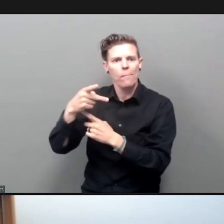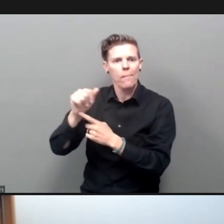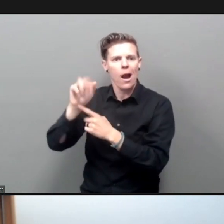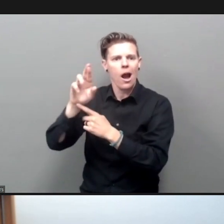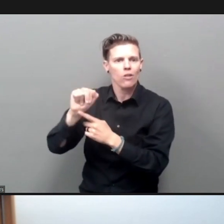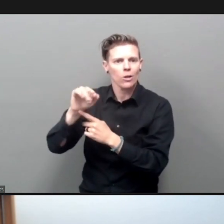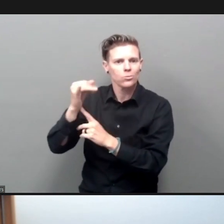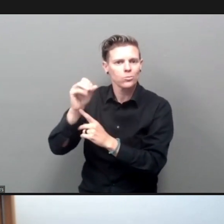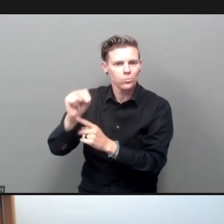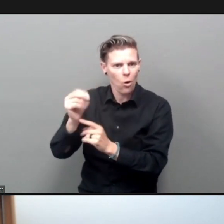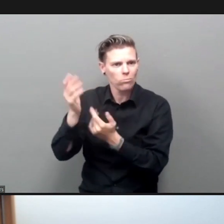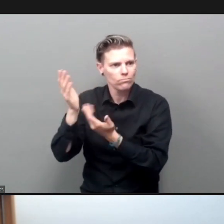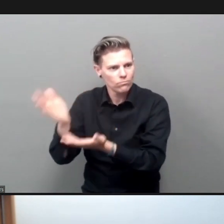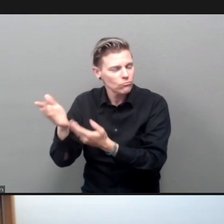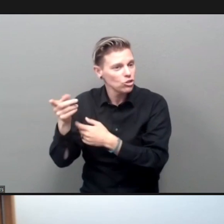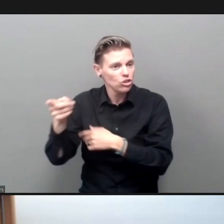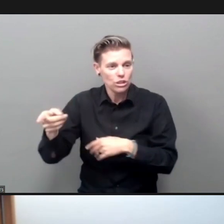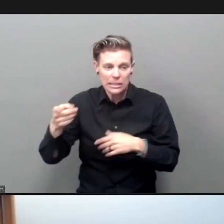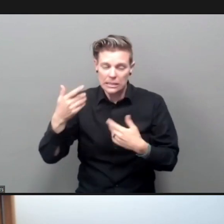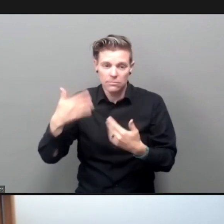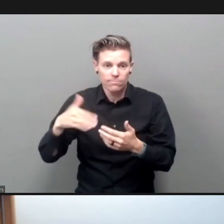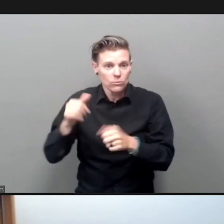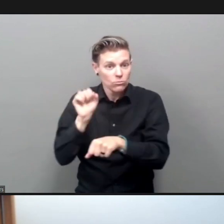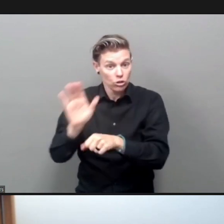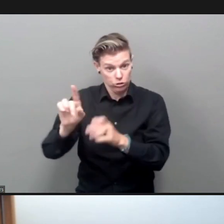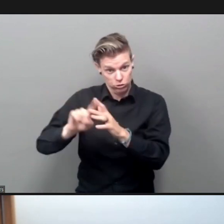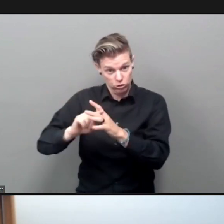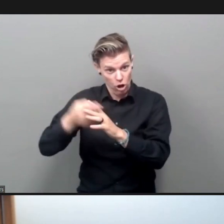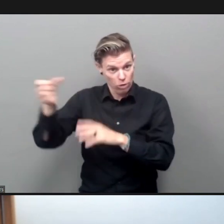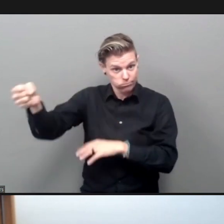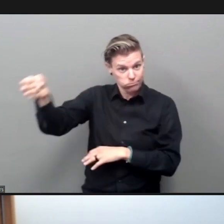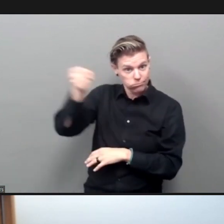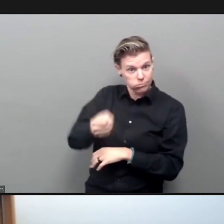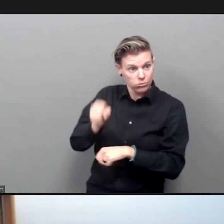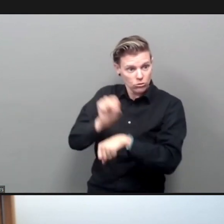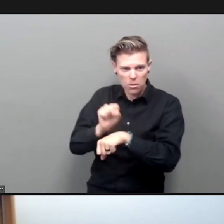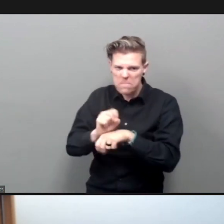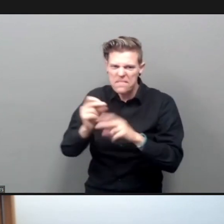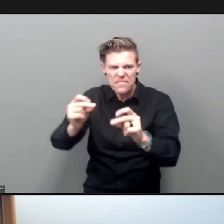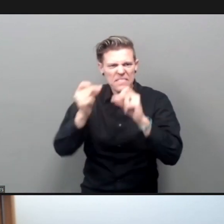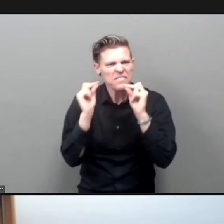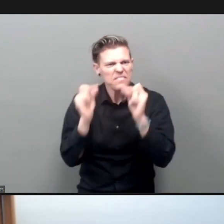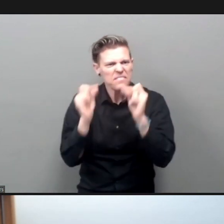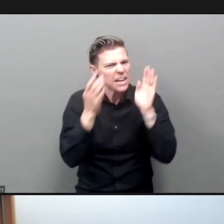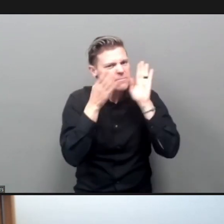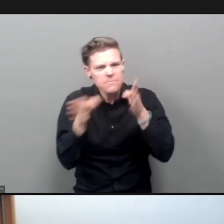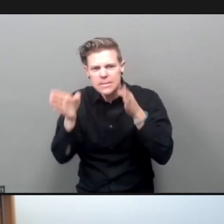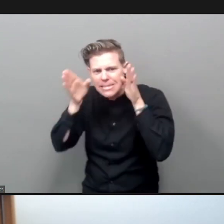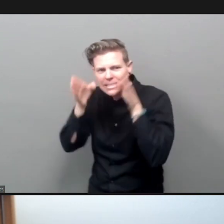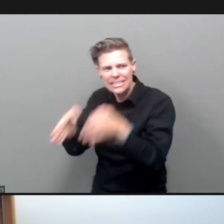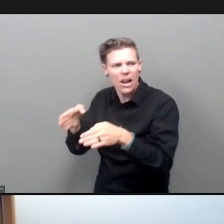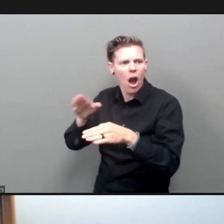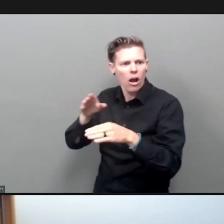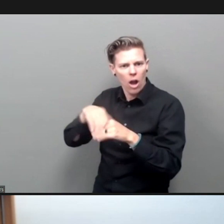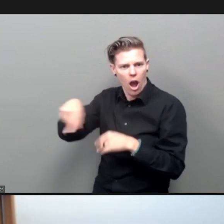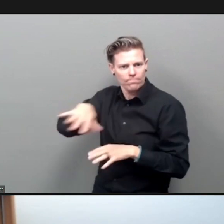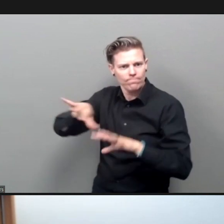specifically targeted high social vulnerability index communities to ensure that we were